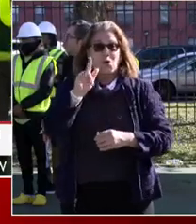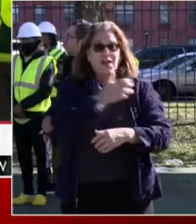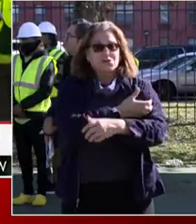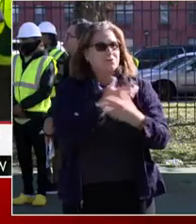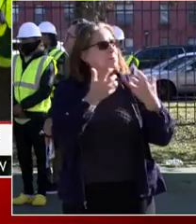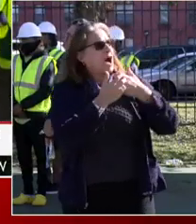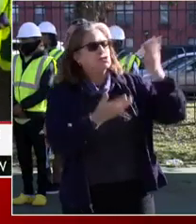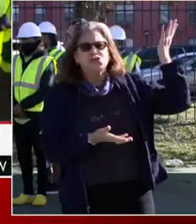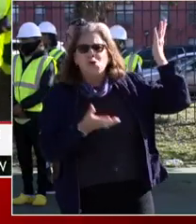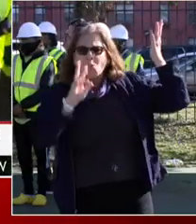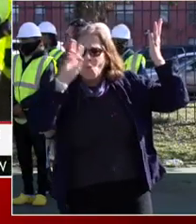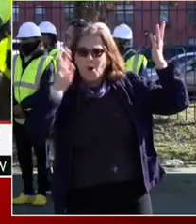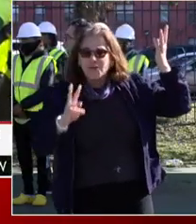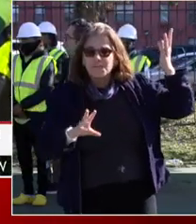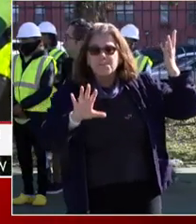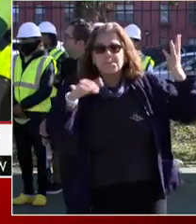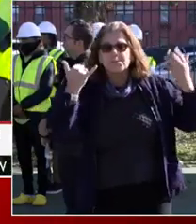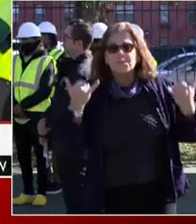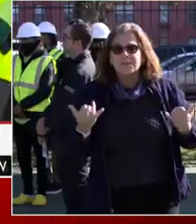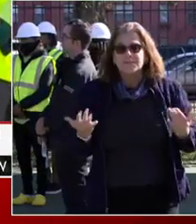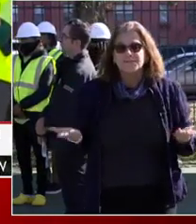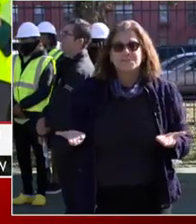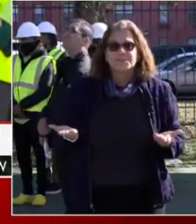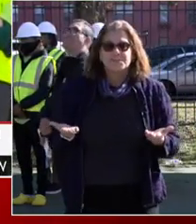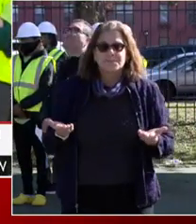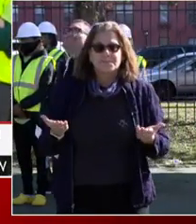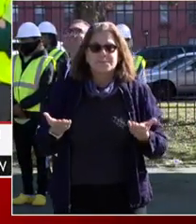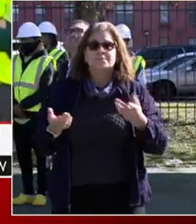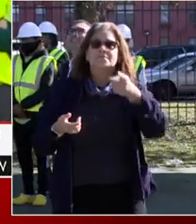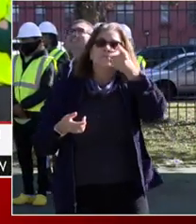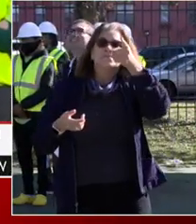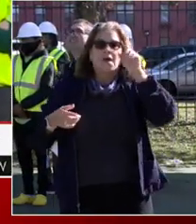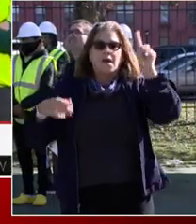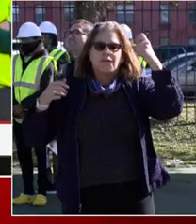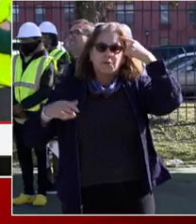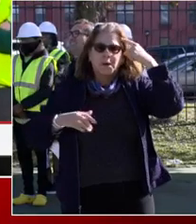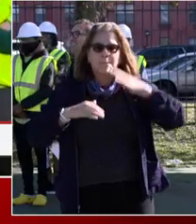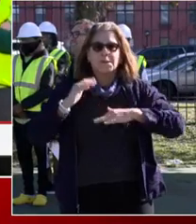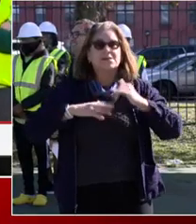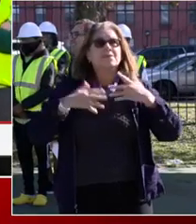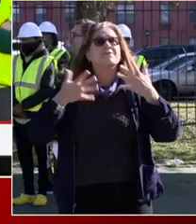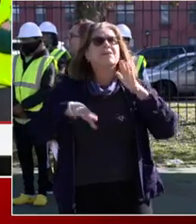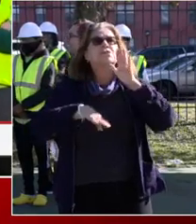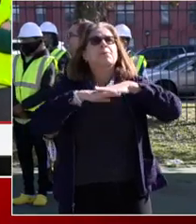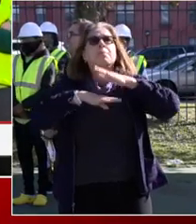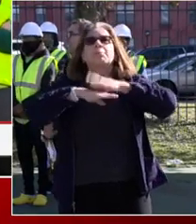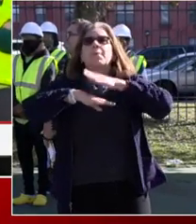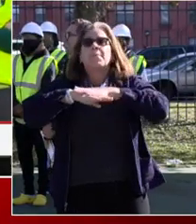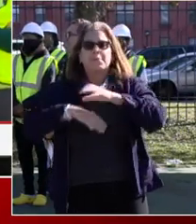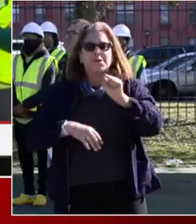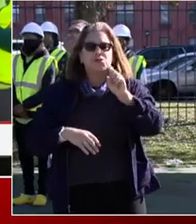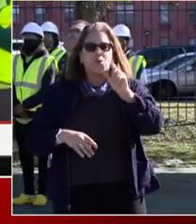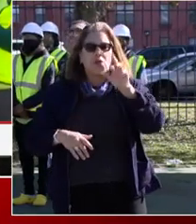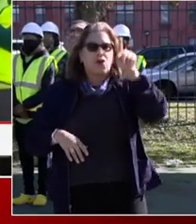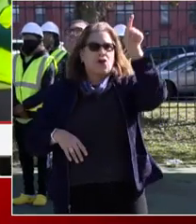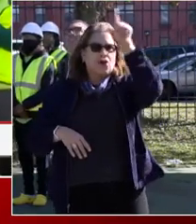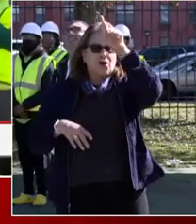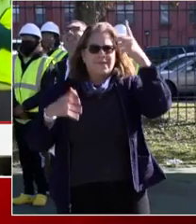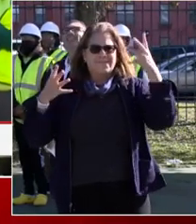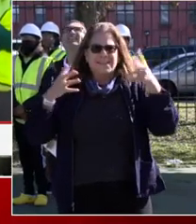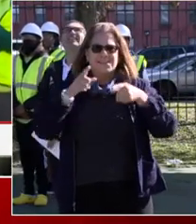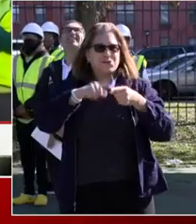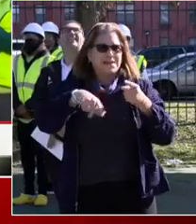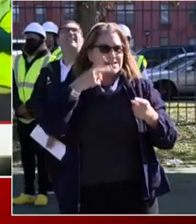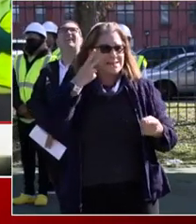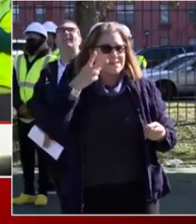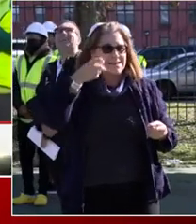government buildings with solar panels on the roof. You can't see them very well from here, but